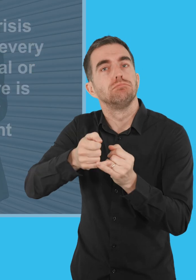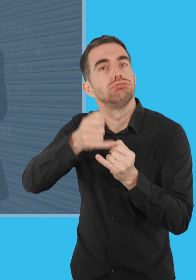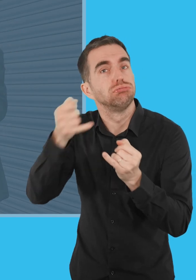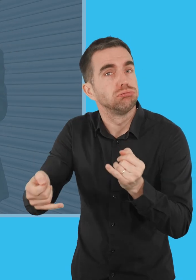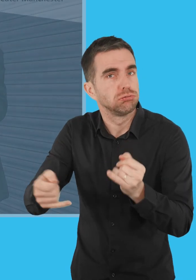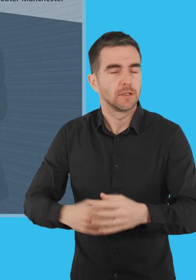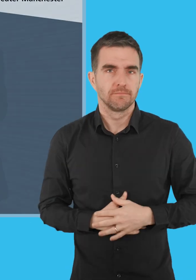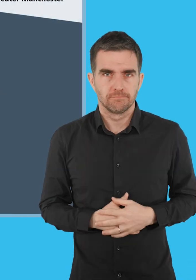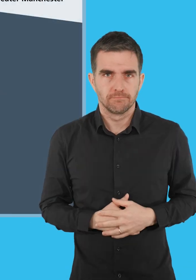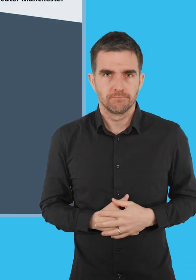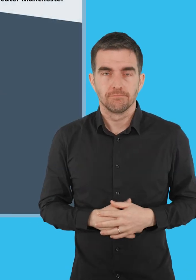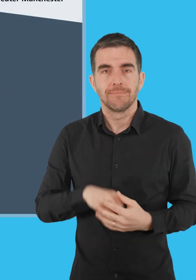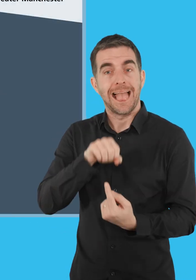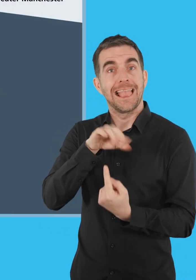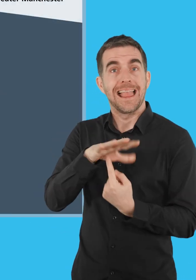from happening.